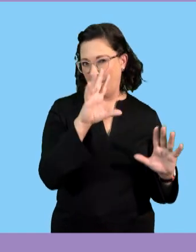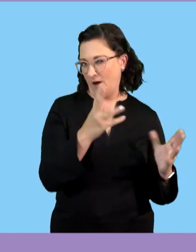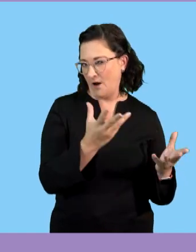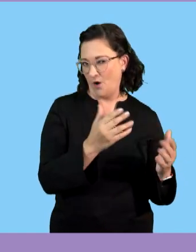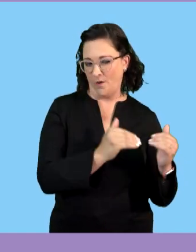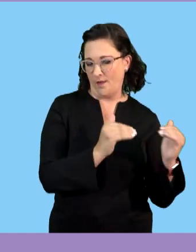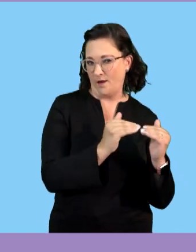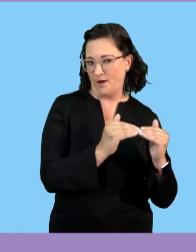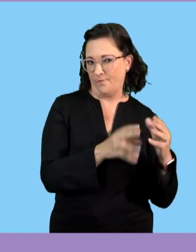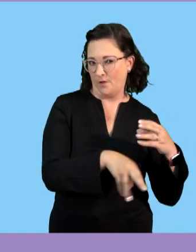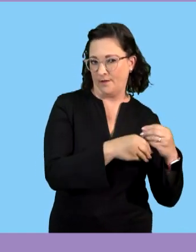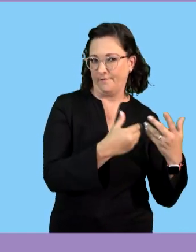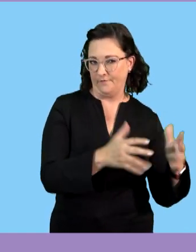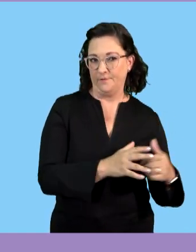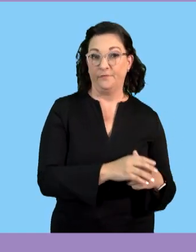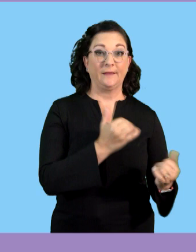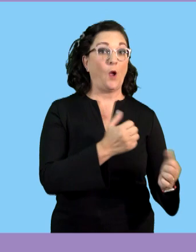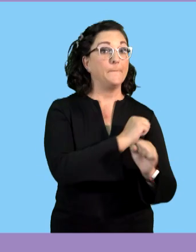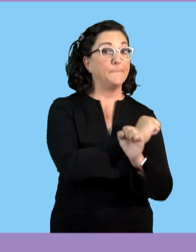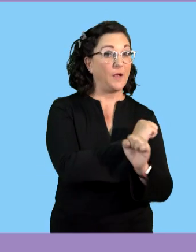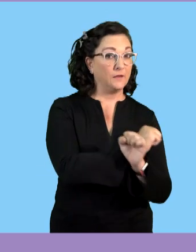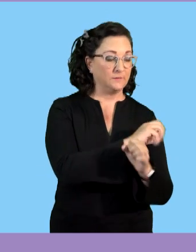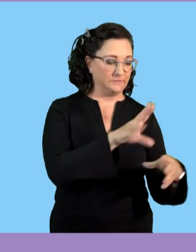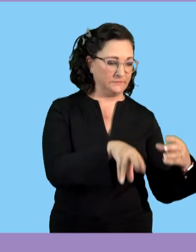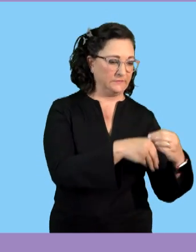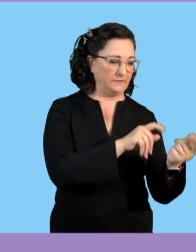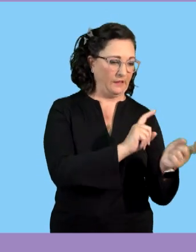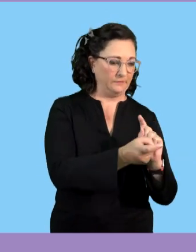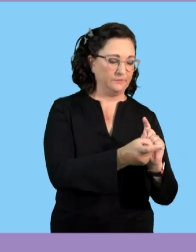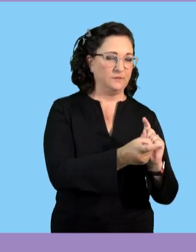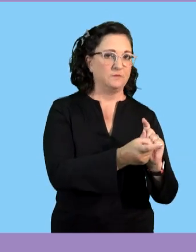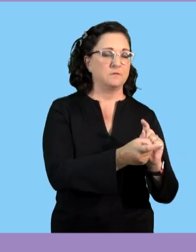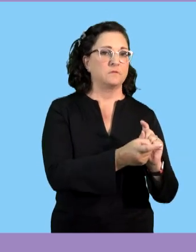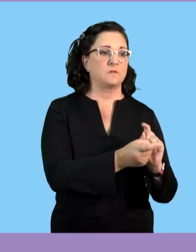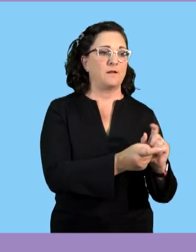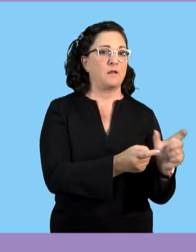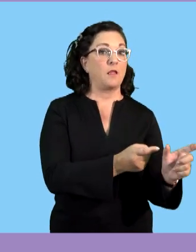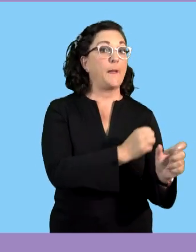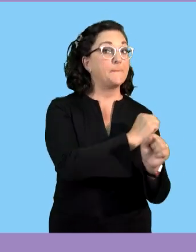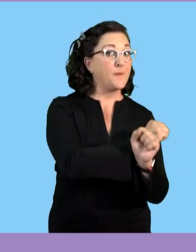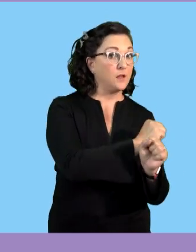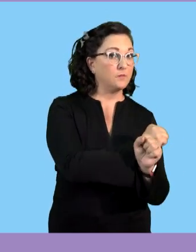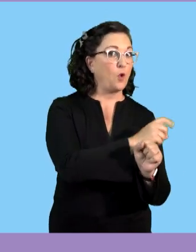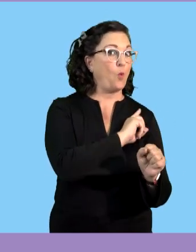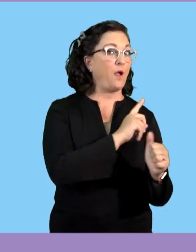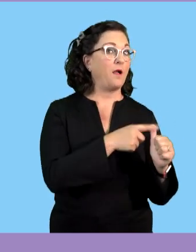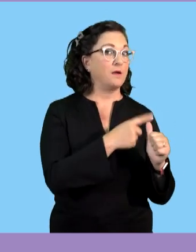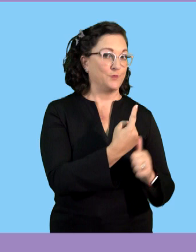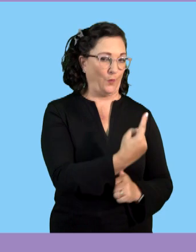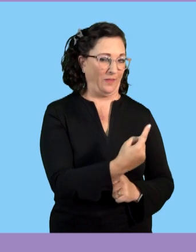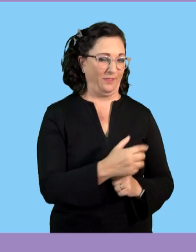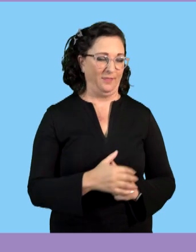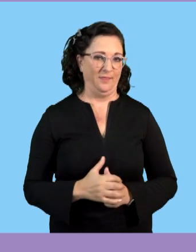for our equations? The multiplicative inverse is the number that you multiply with another number to get